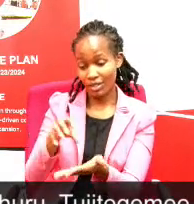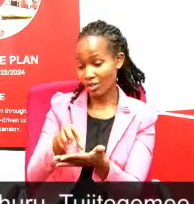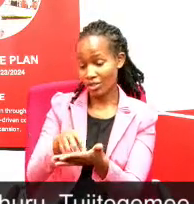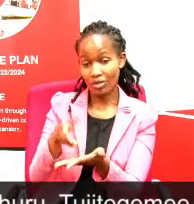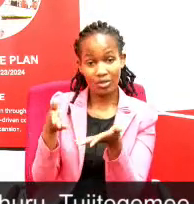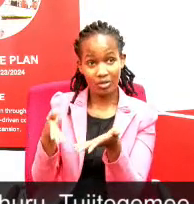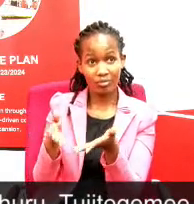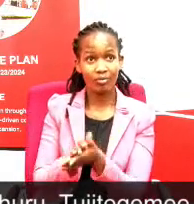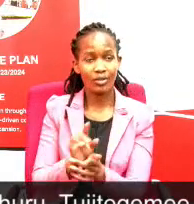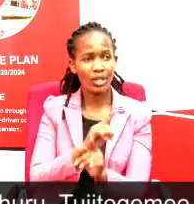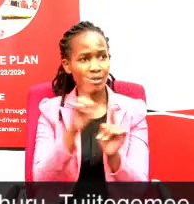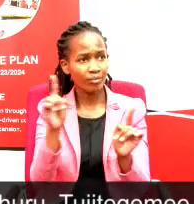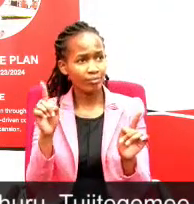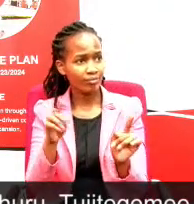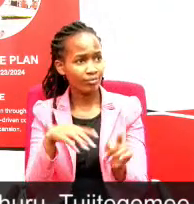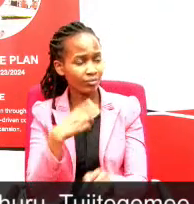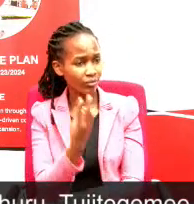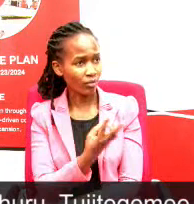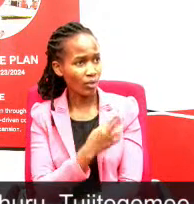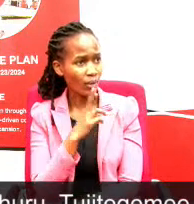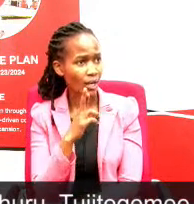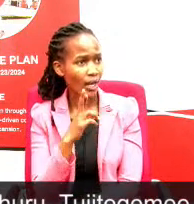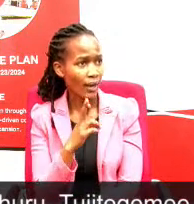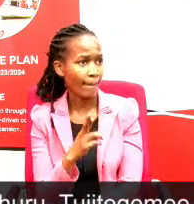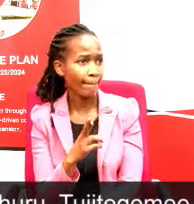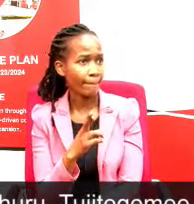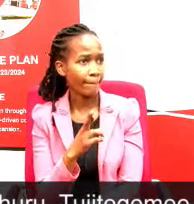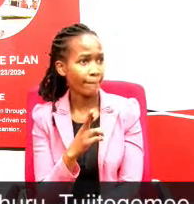situation. But we are part of this